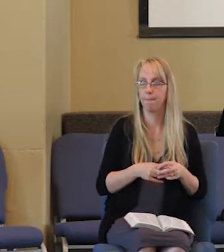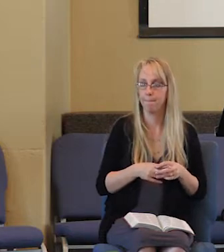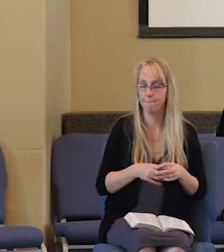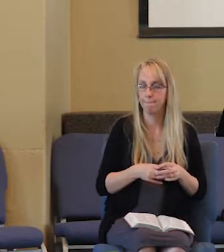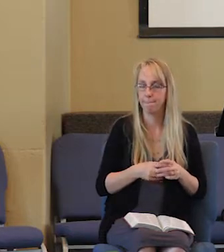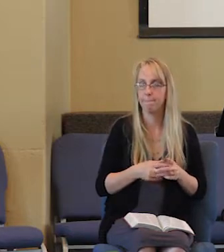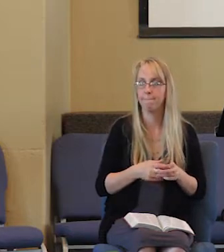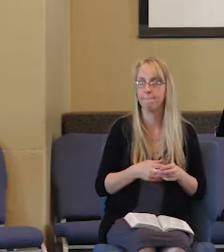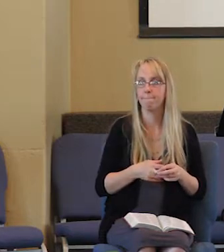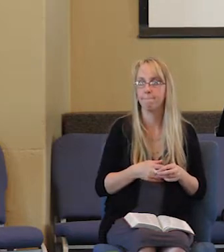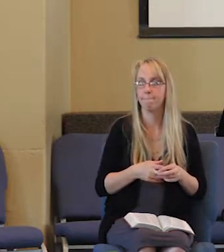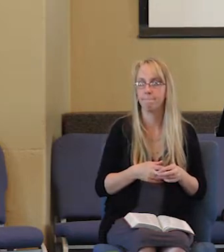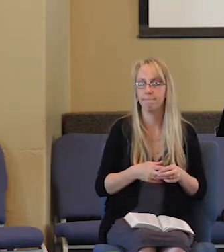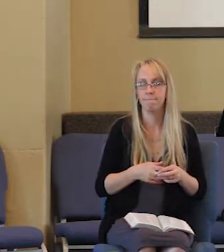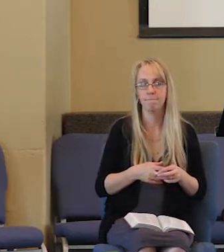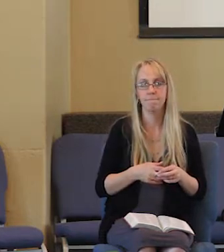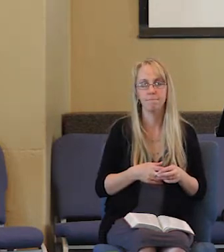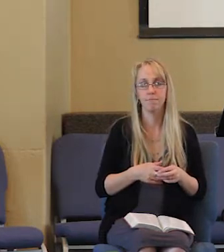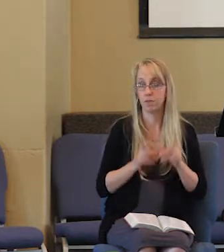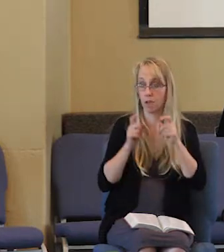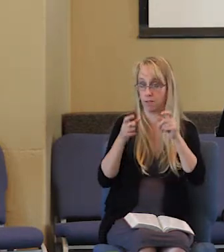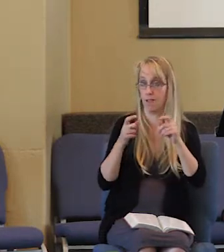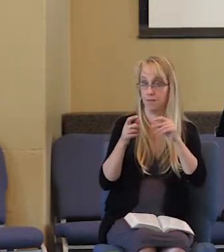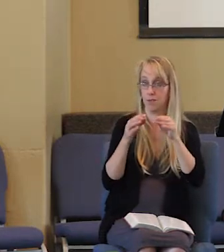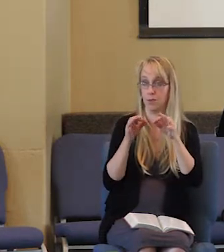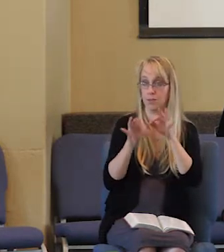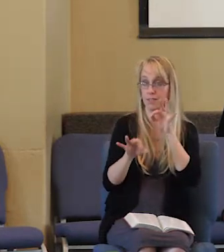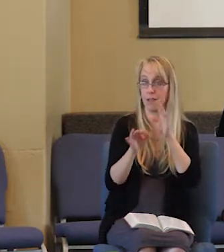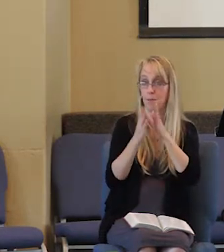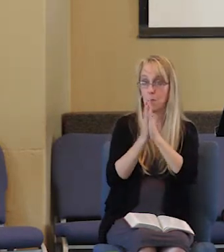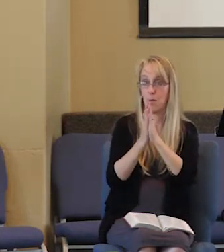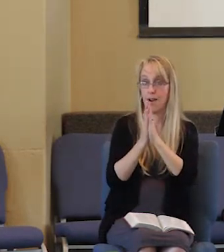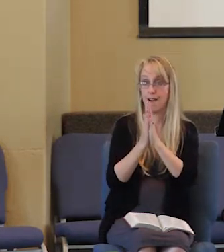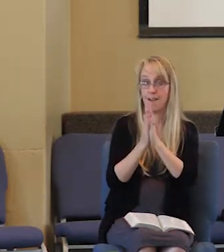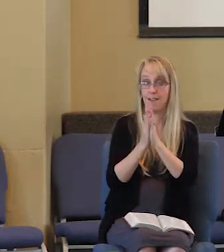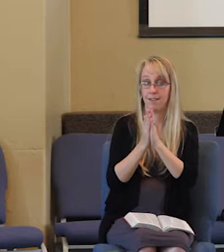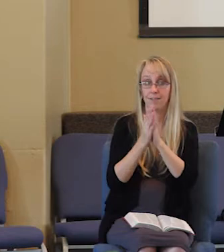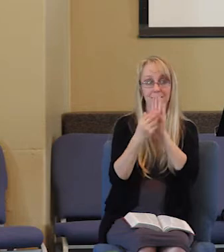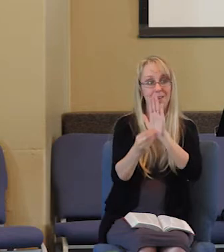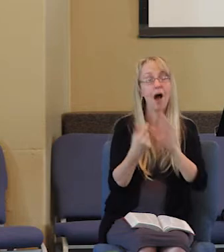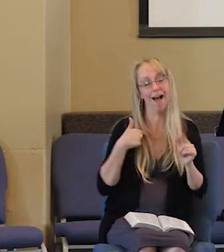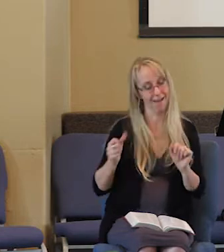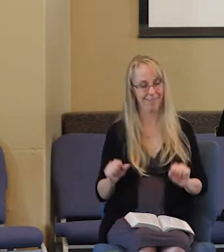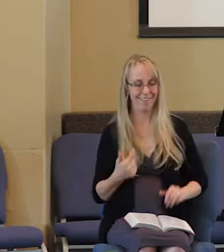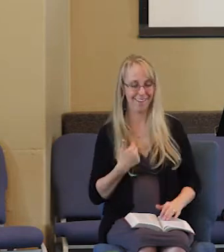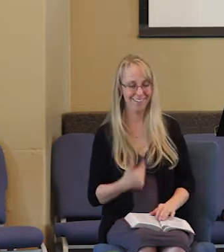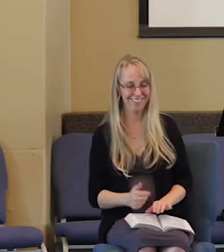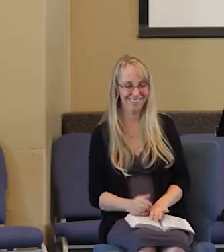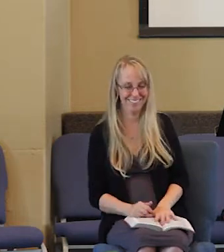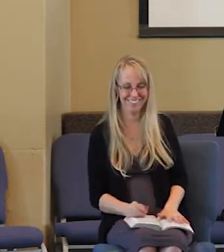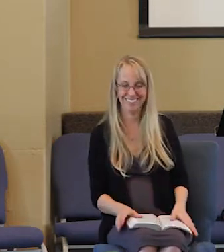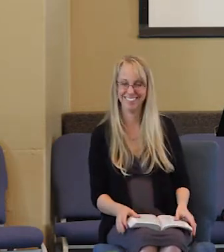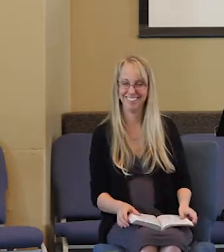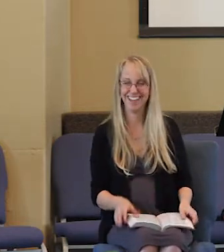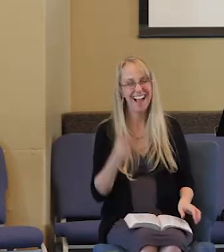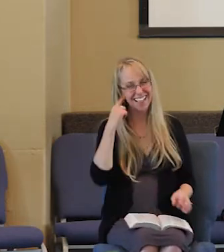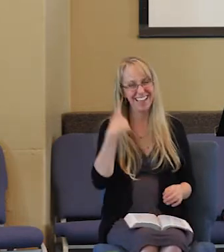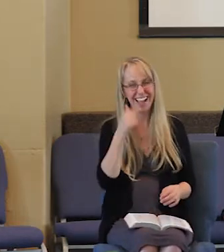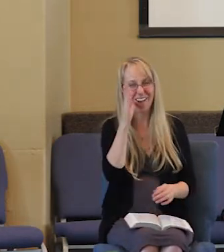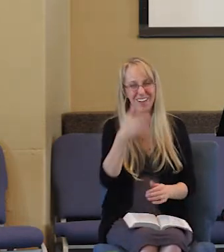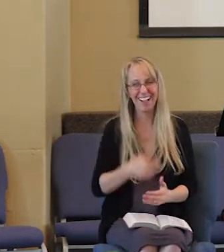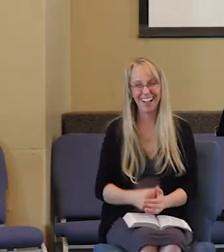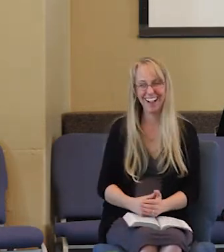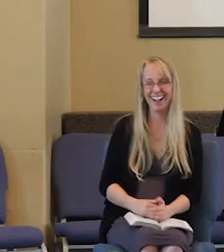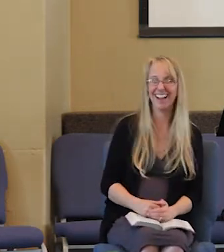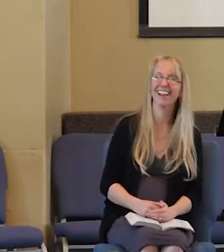Can I give you a simple prayer? Well, I guess I can. I think I will.